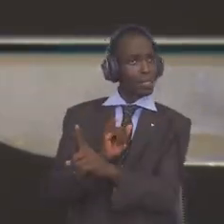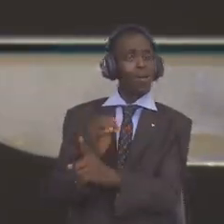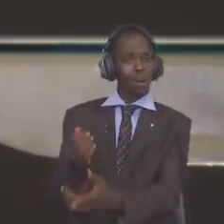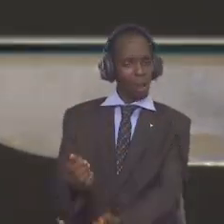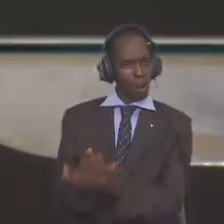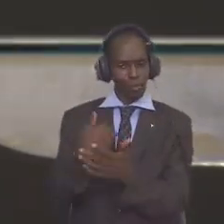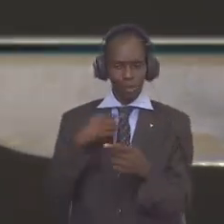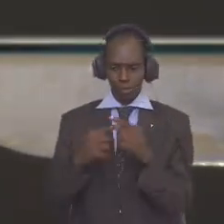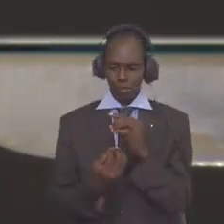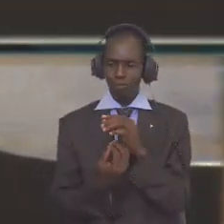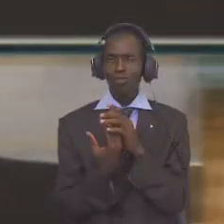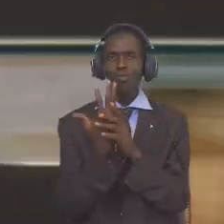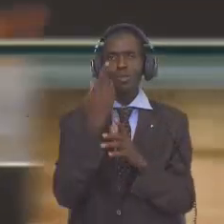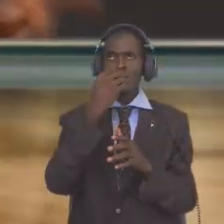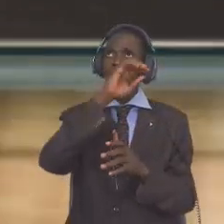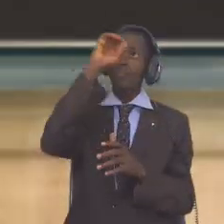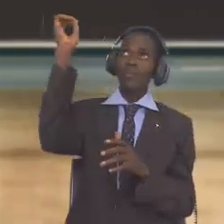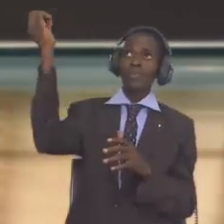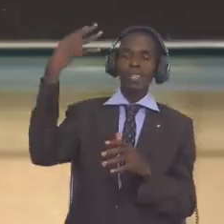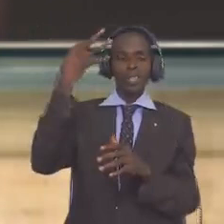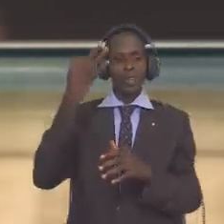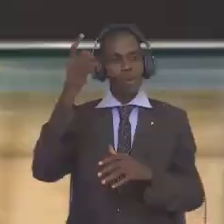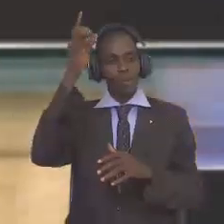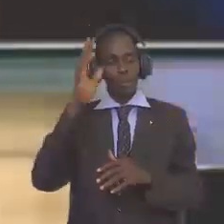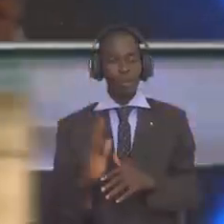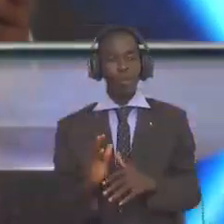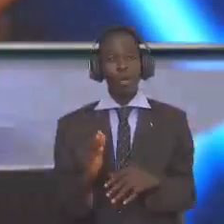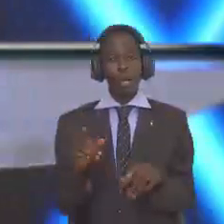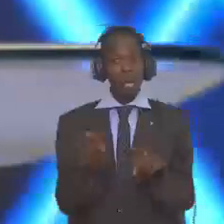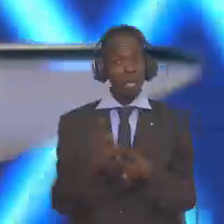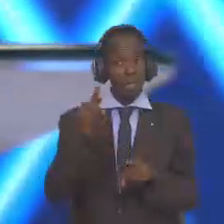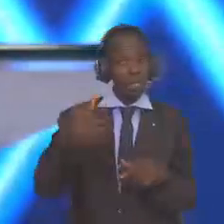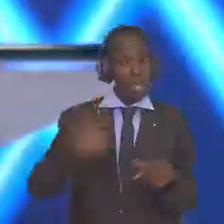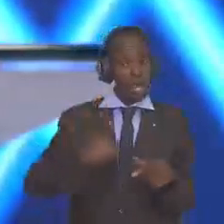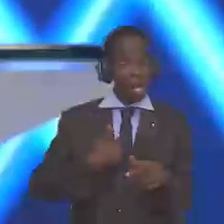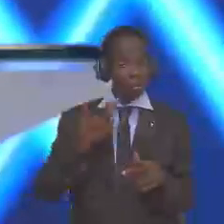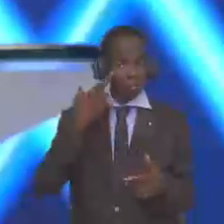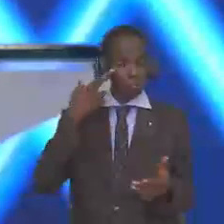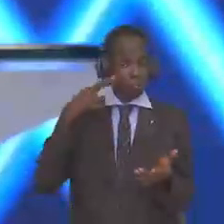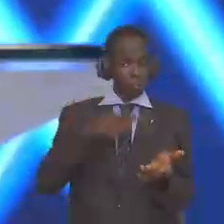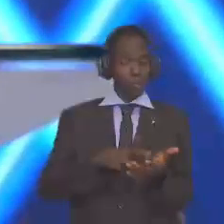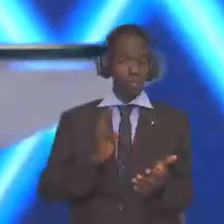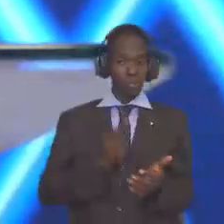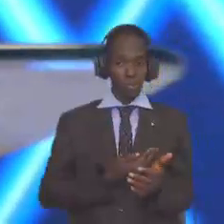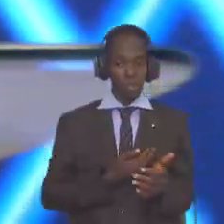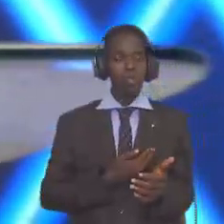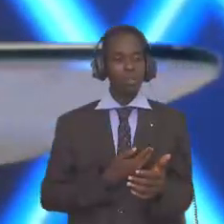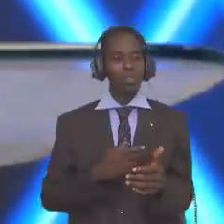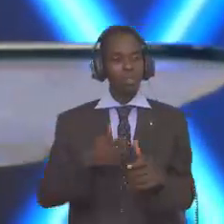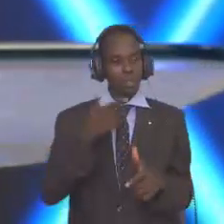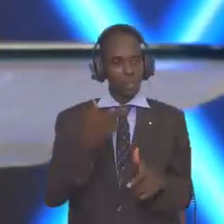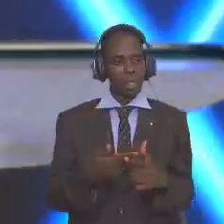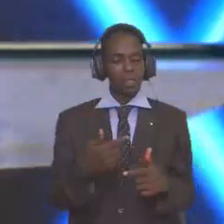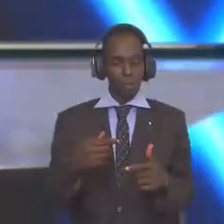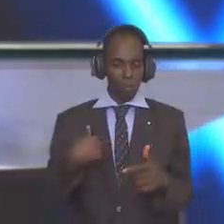the grace of God. It says, as also ye have acknowledged us in part, that we